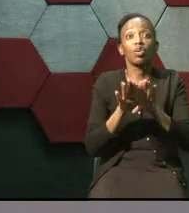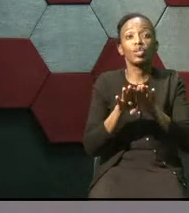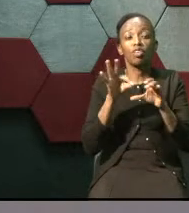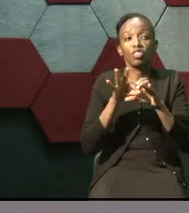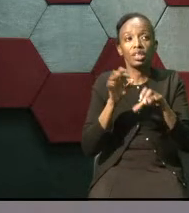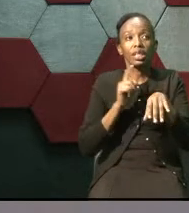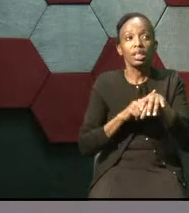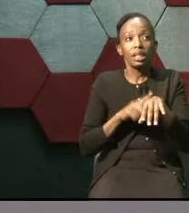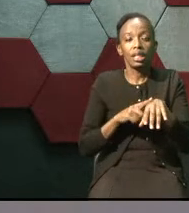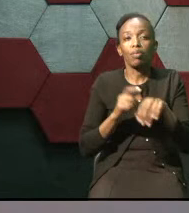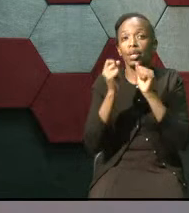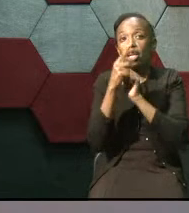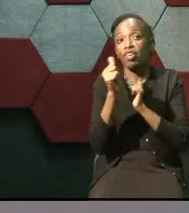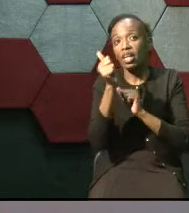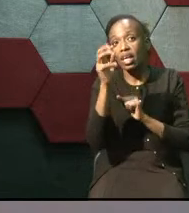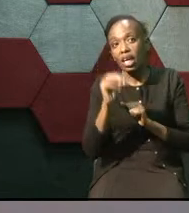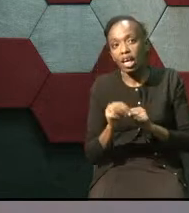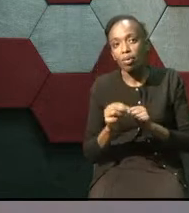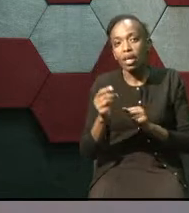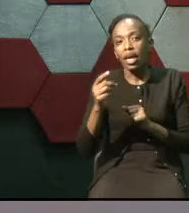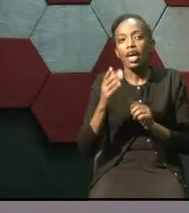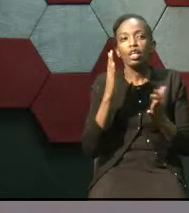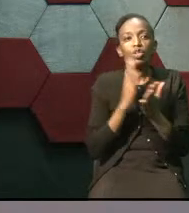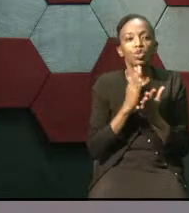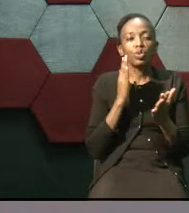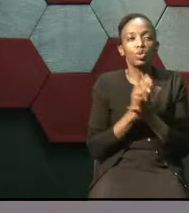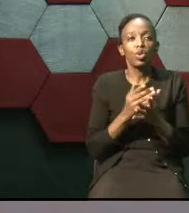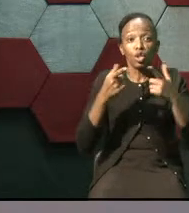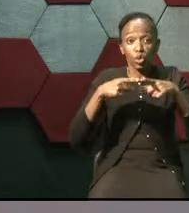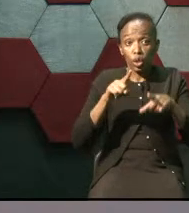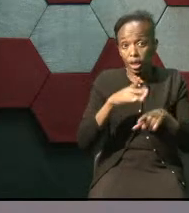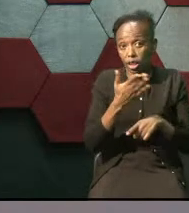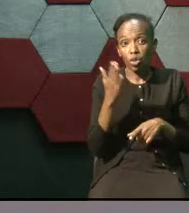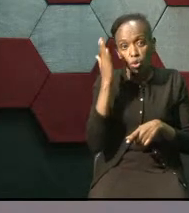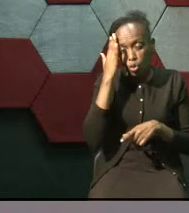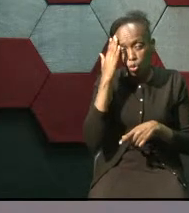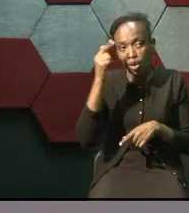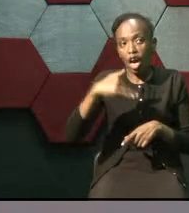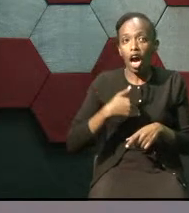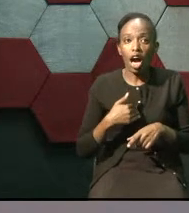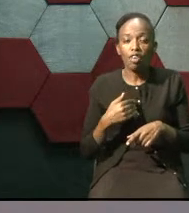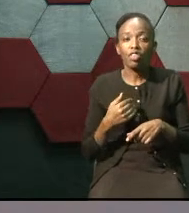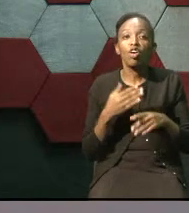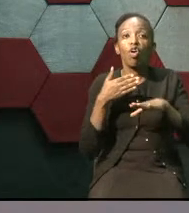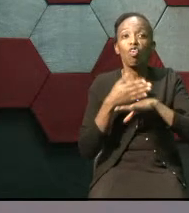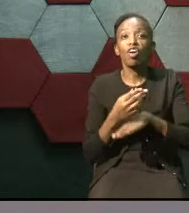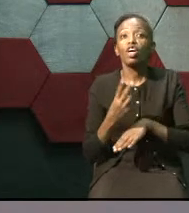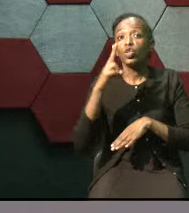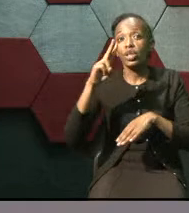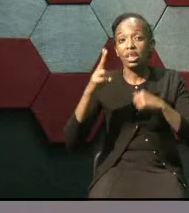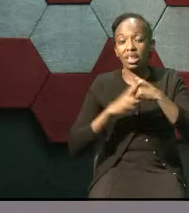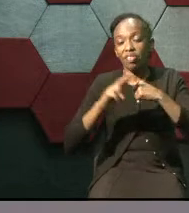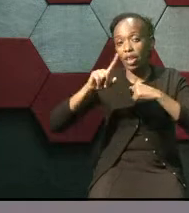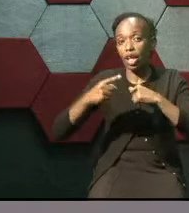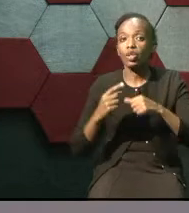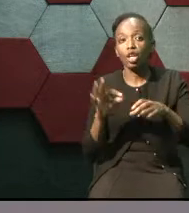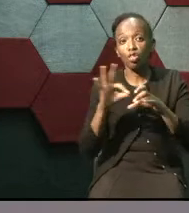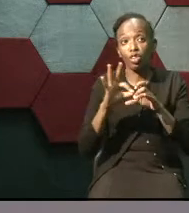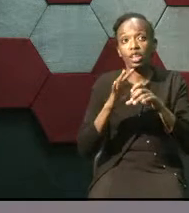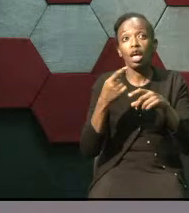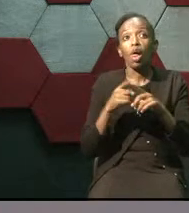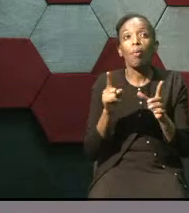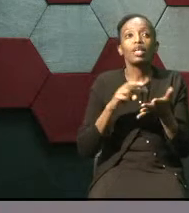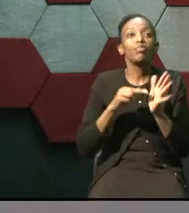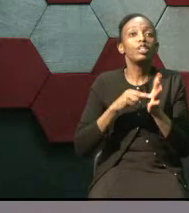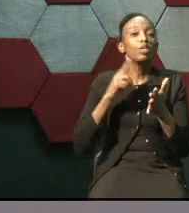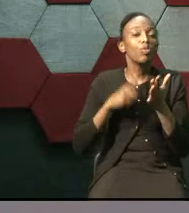at 11 a.m. And in fact, just to let you guys know, we've had over 27,000 votes. But this just